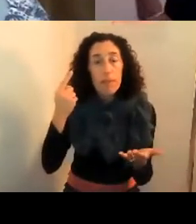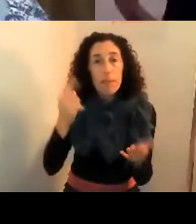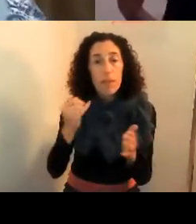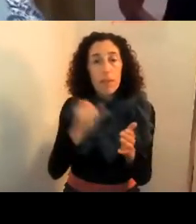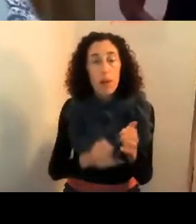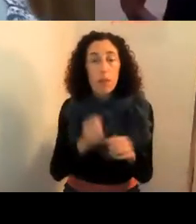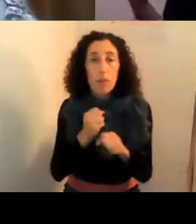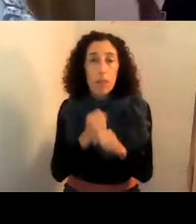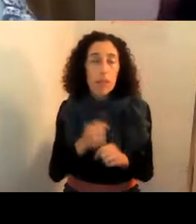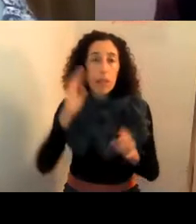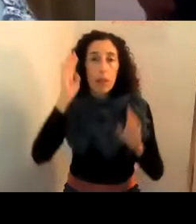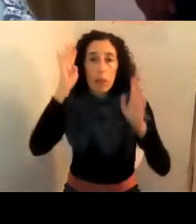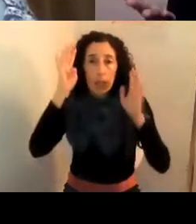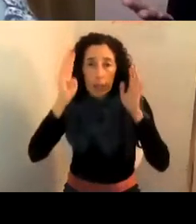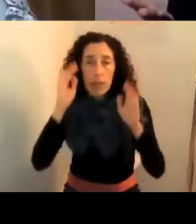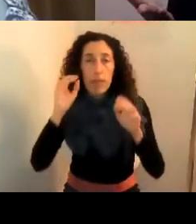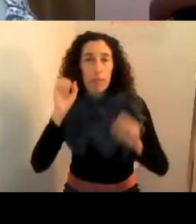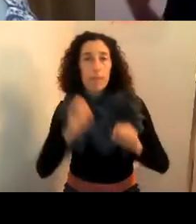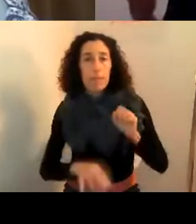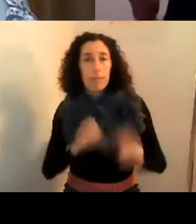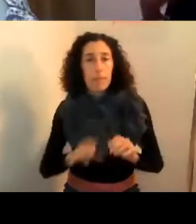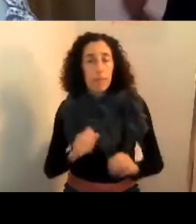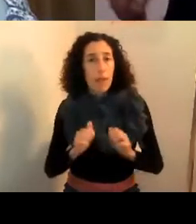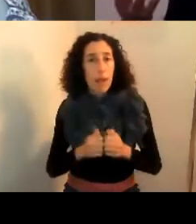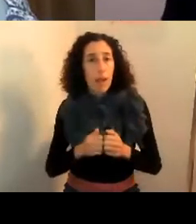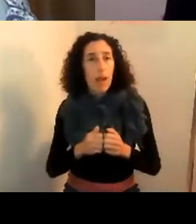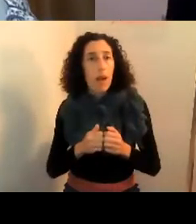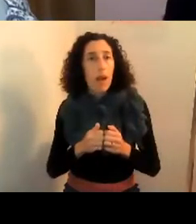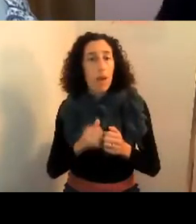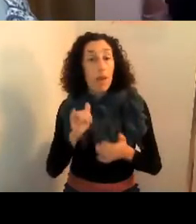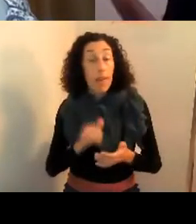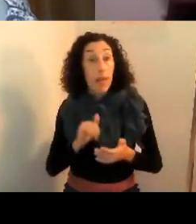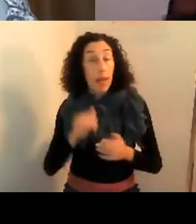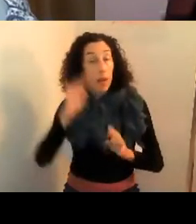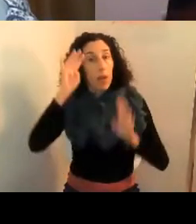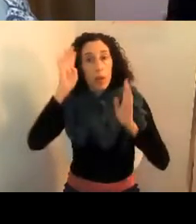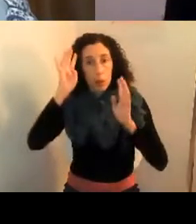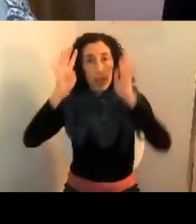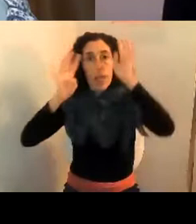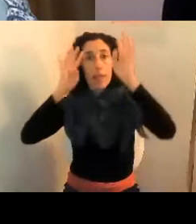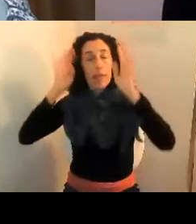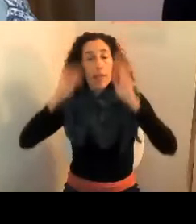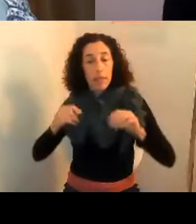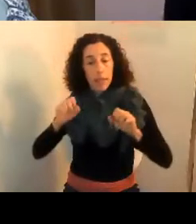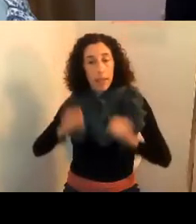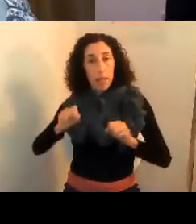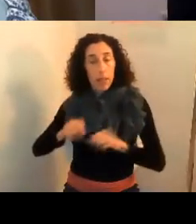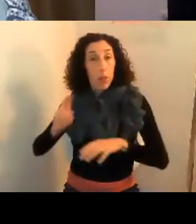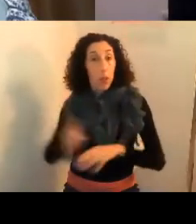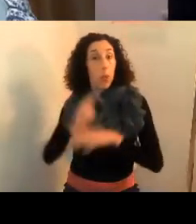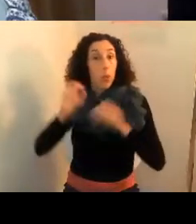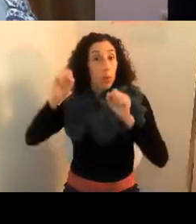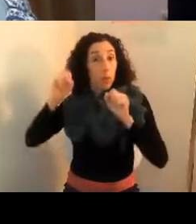our imagination can be used as a tool for liberation and transformation socially for us as groups of